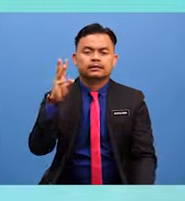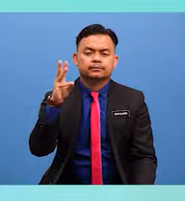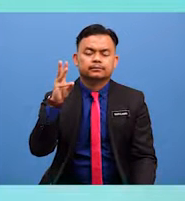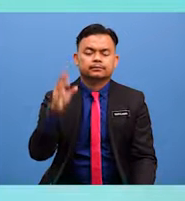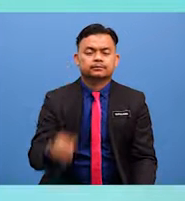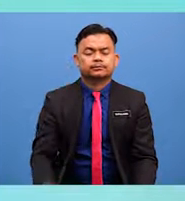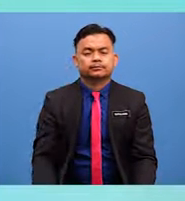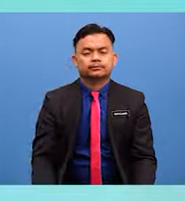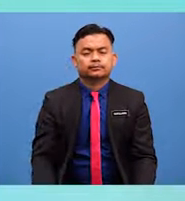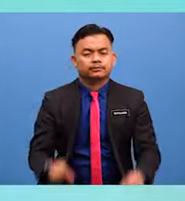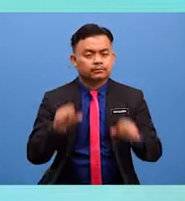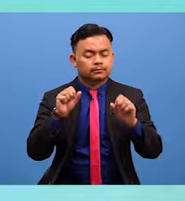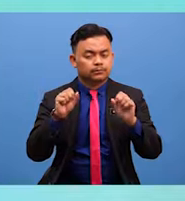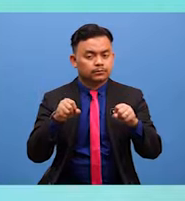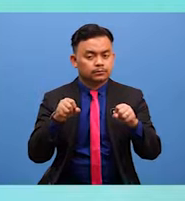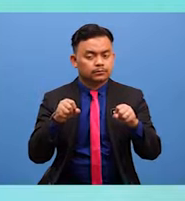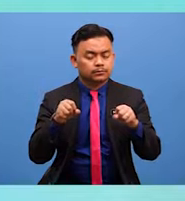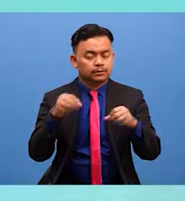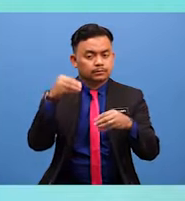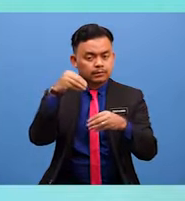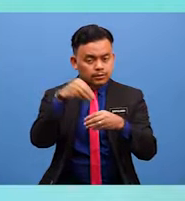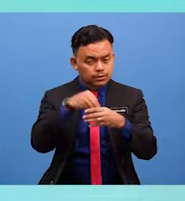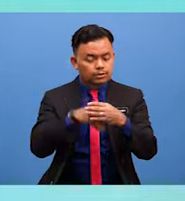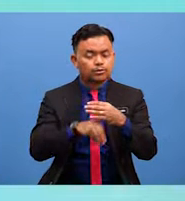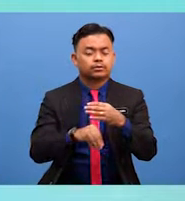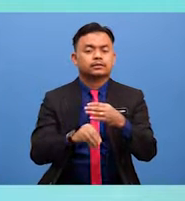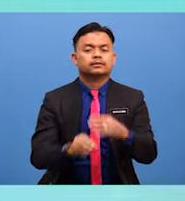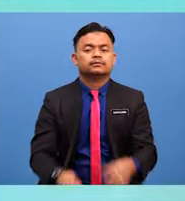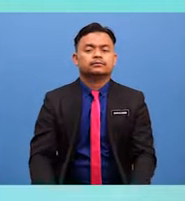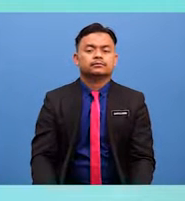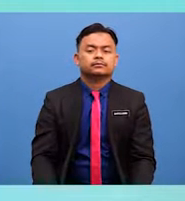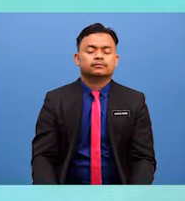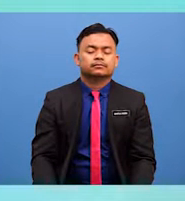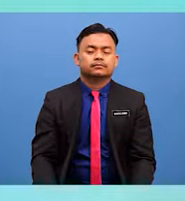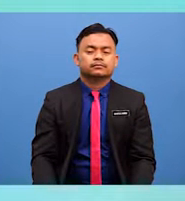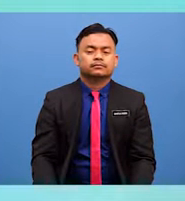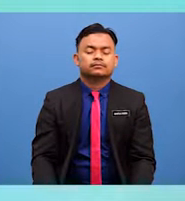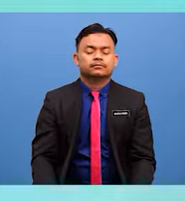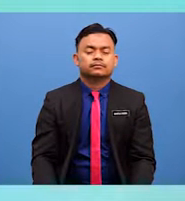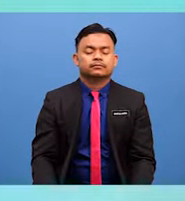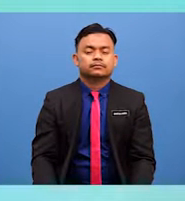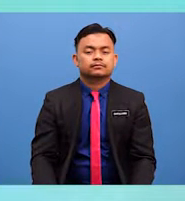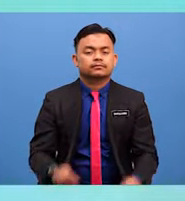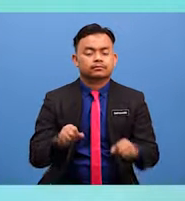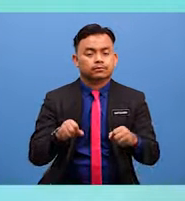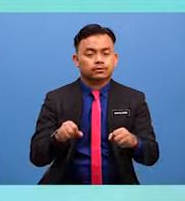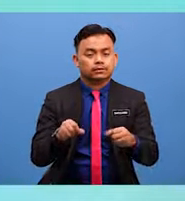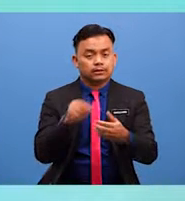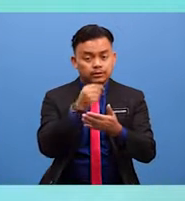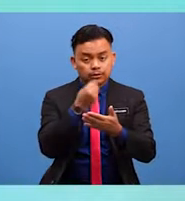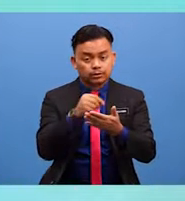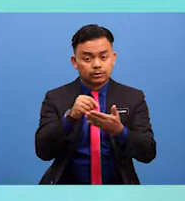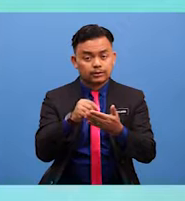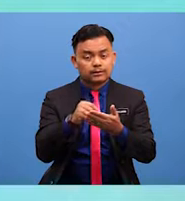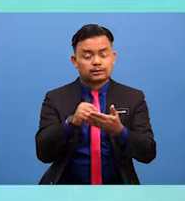you complete the spelling? I will read the words to you. You can fill in the blanks with the